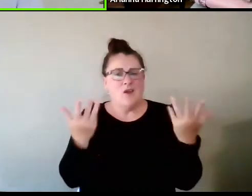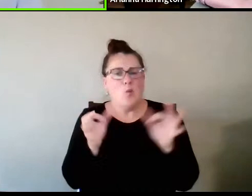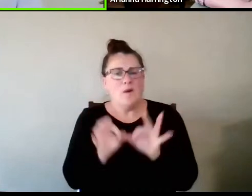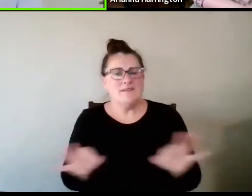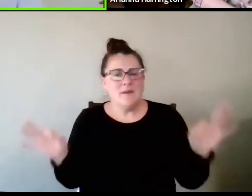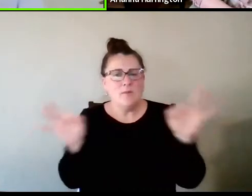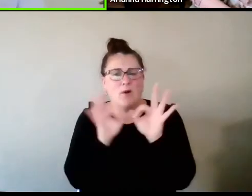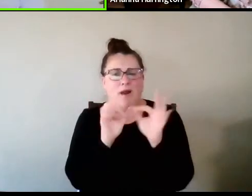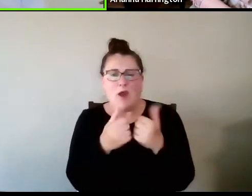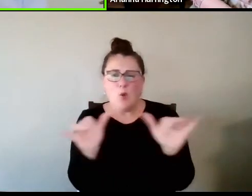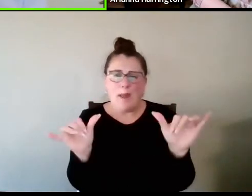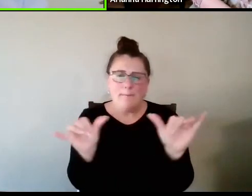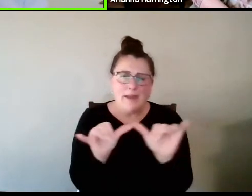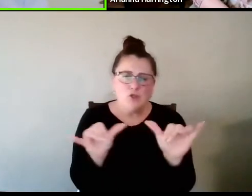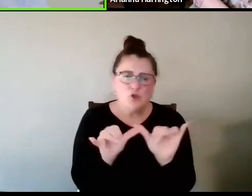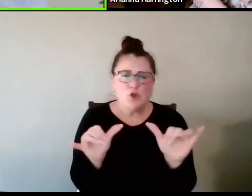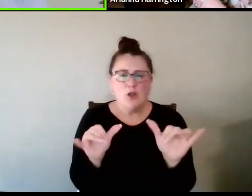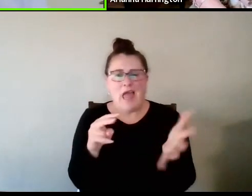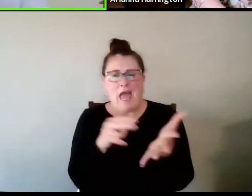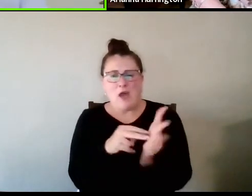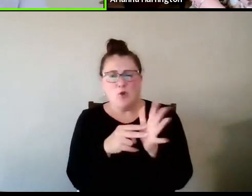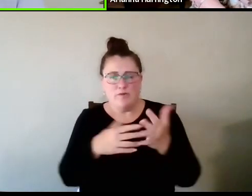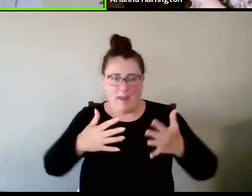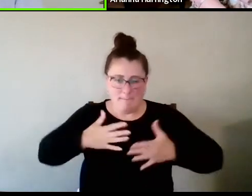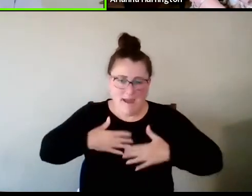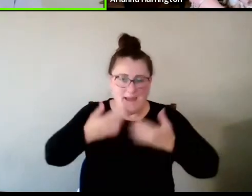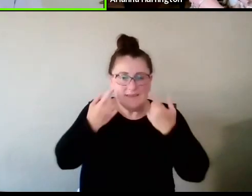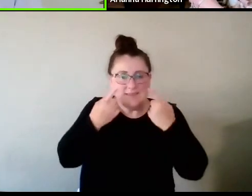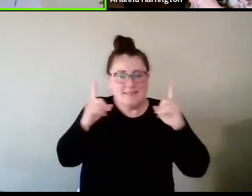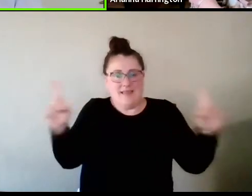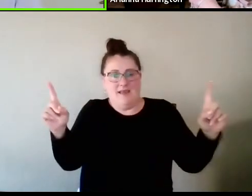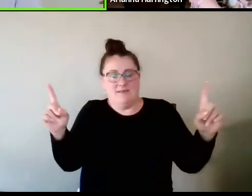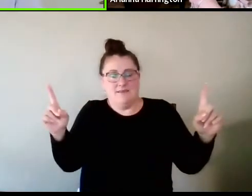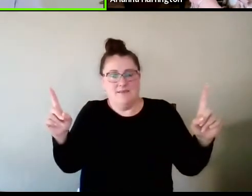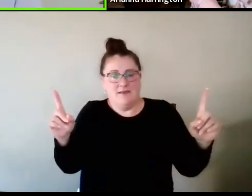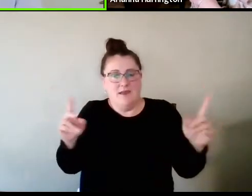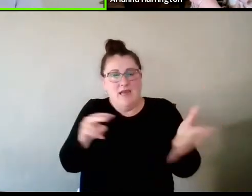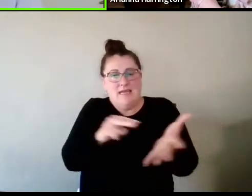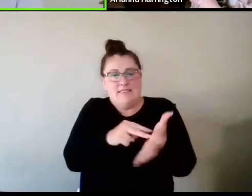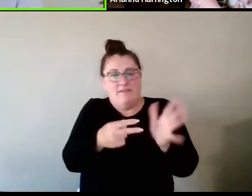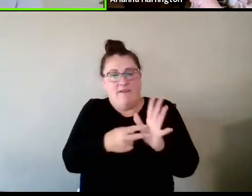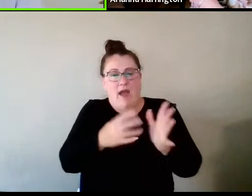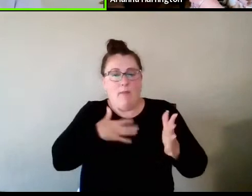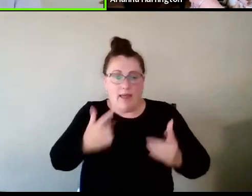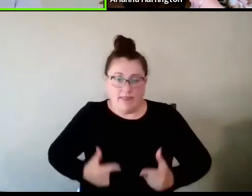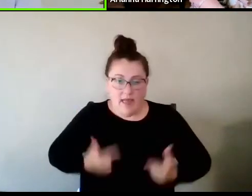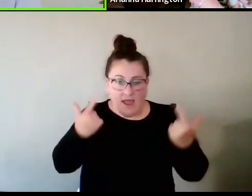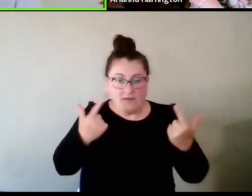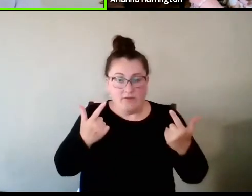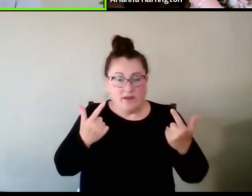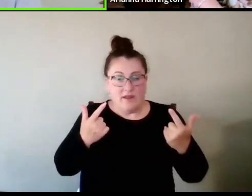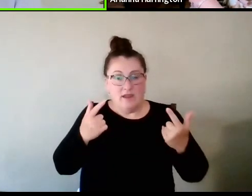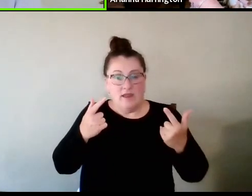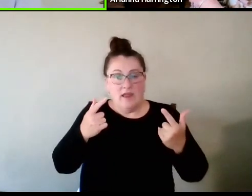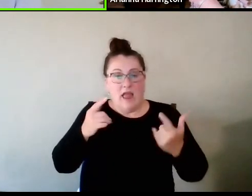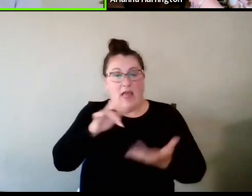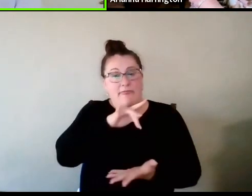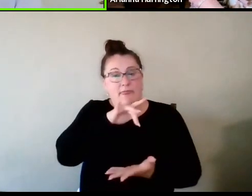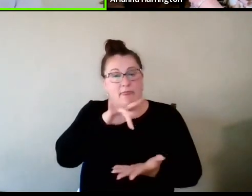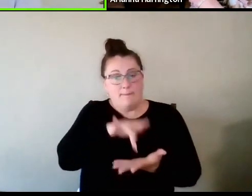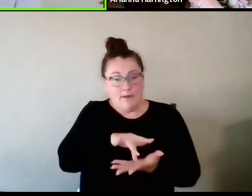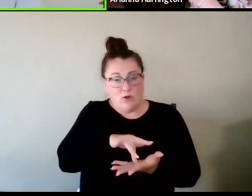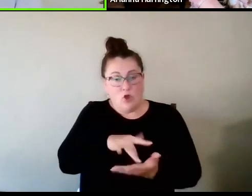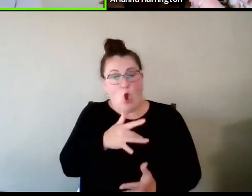How do I measure, how do I define my success? How do I define my life? And this question at the heart of business of the